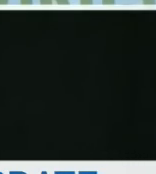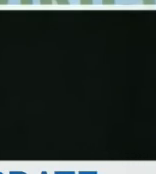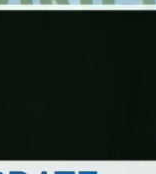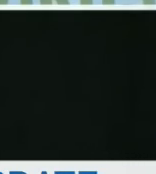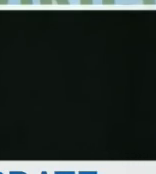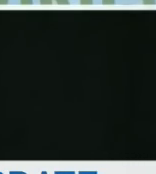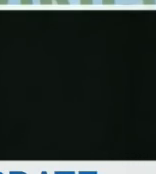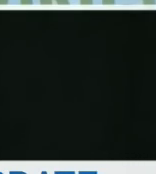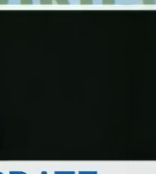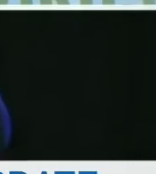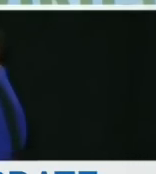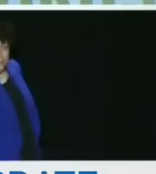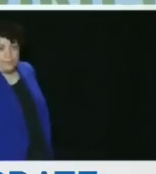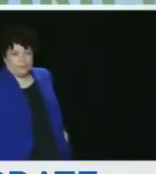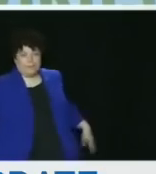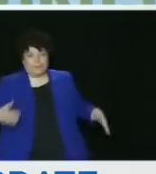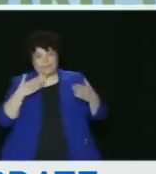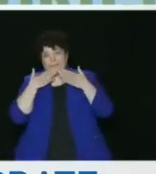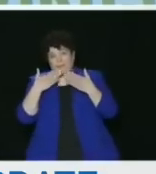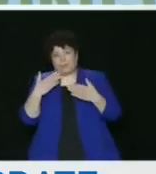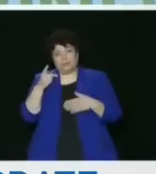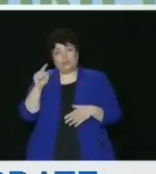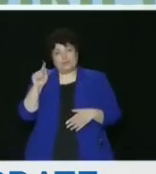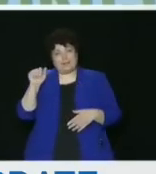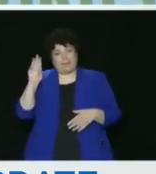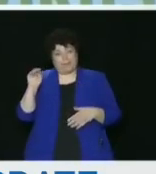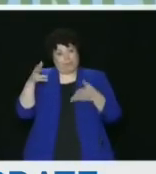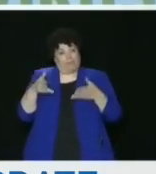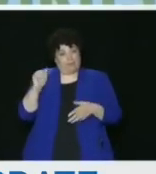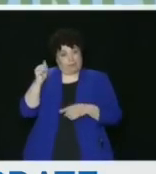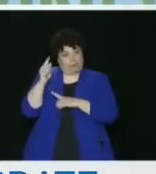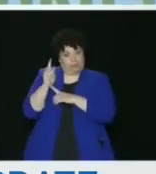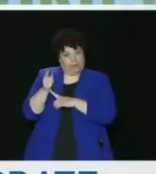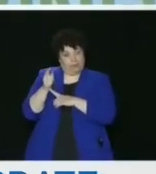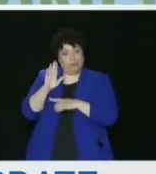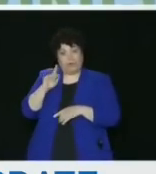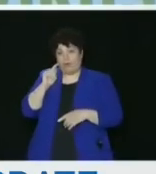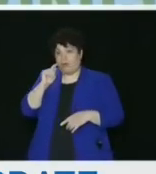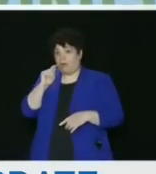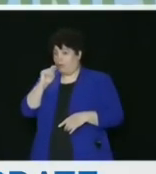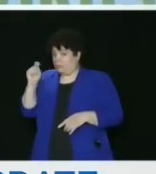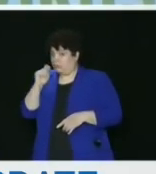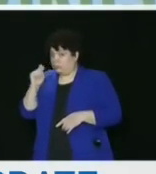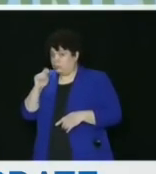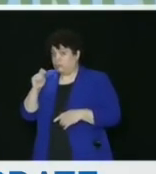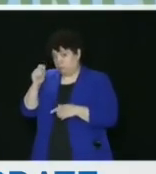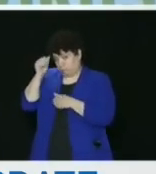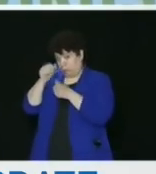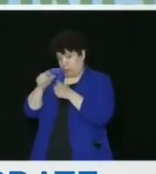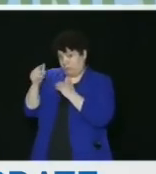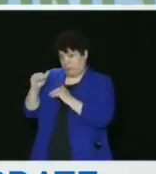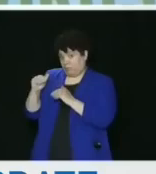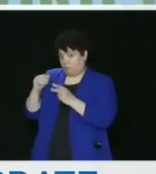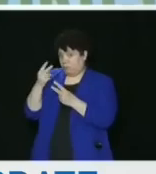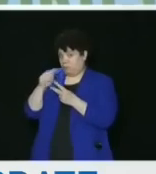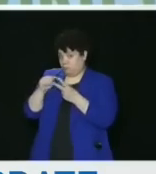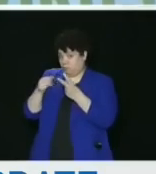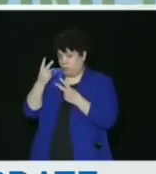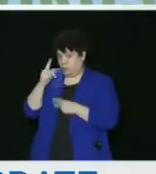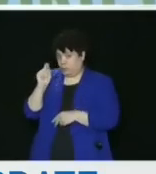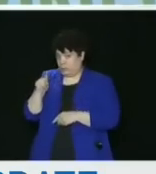Thank you, Dr. Tam. We have 10 more minutes. Operator, next question. And I'd really just remind that it's one question, one follow-up. Thank you.